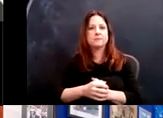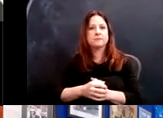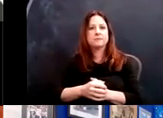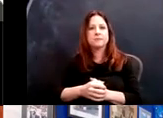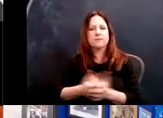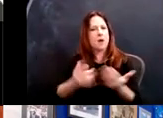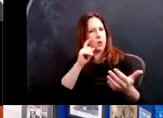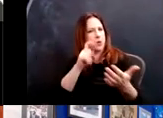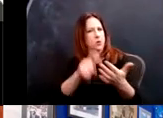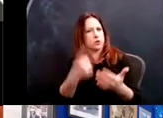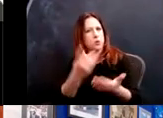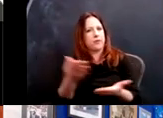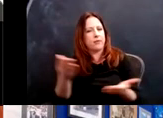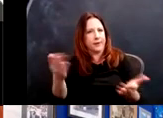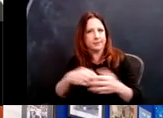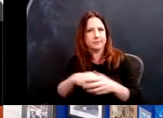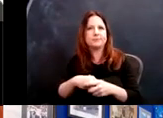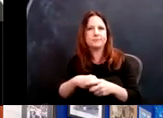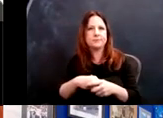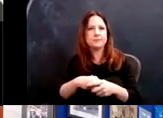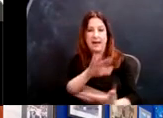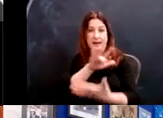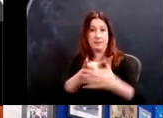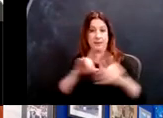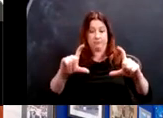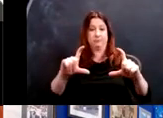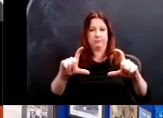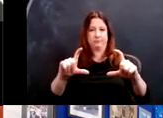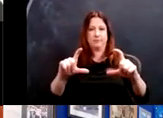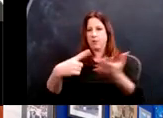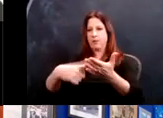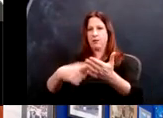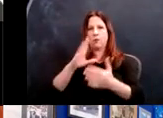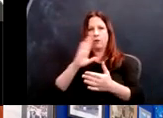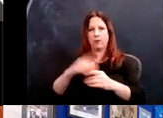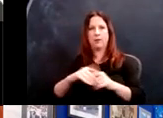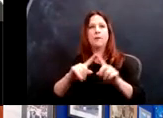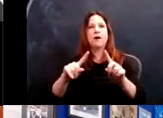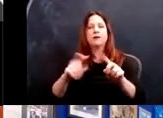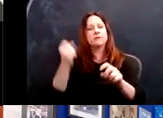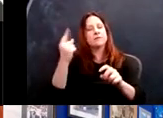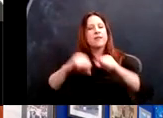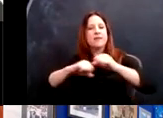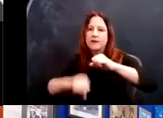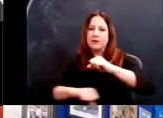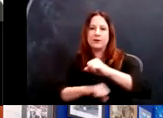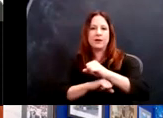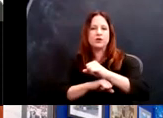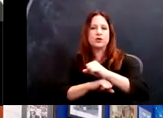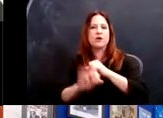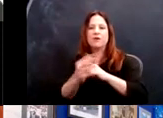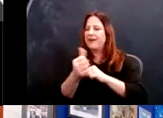one thing here that you'll notice what's in the center, and I'll get that. The foundation of any, and this